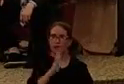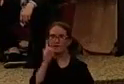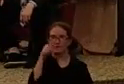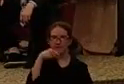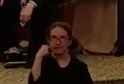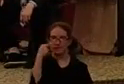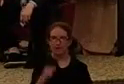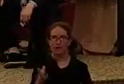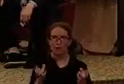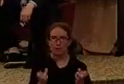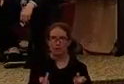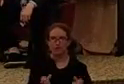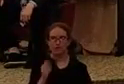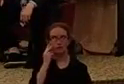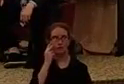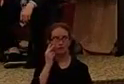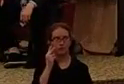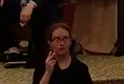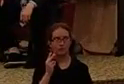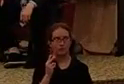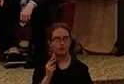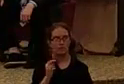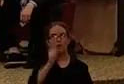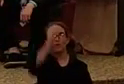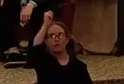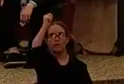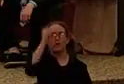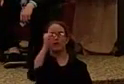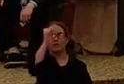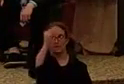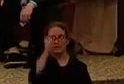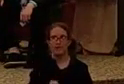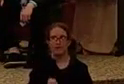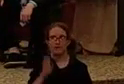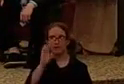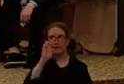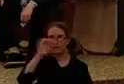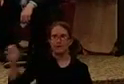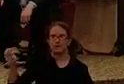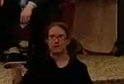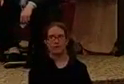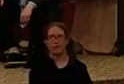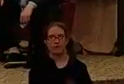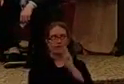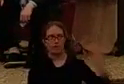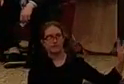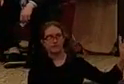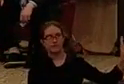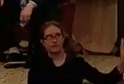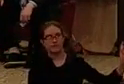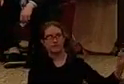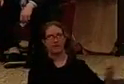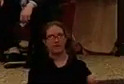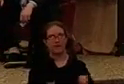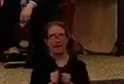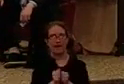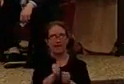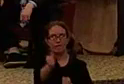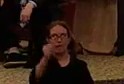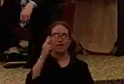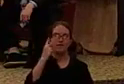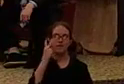said, I want you to look north, look south, look east, and look west. How far can you